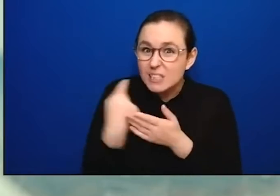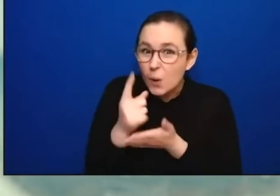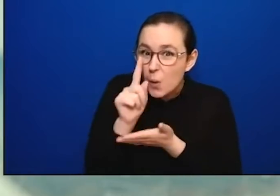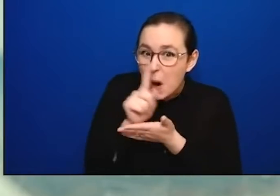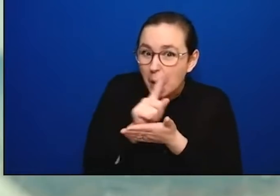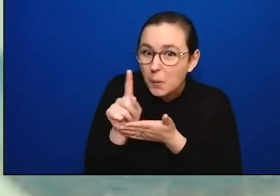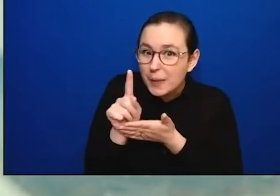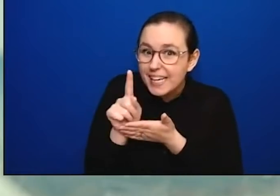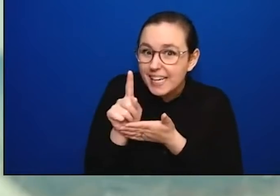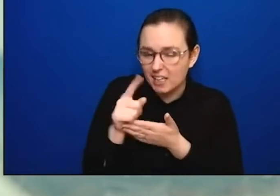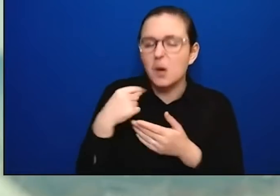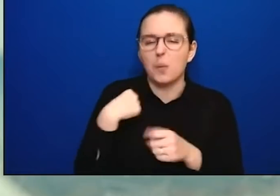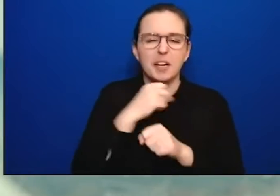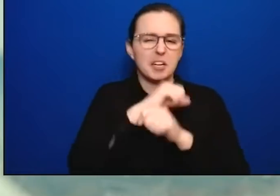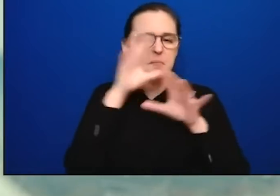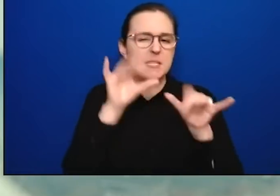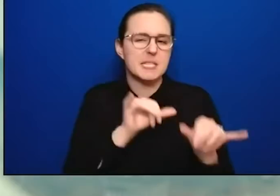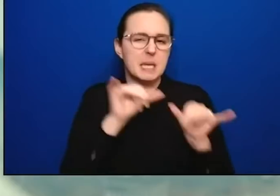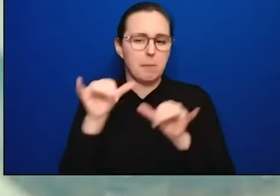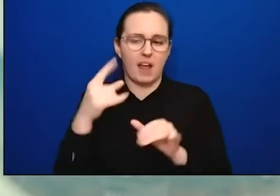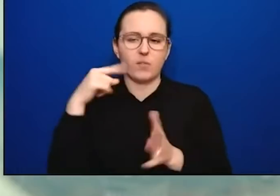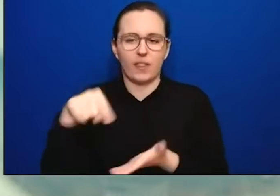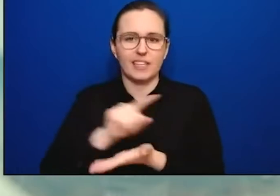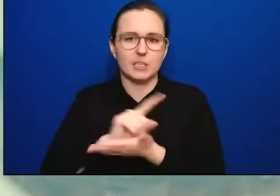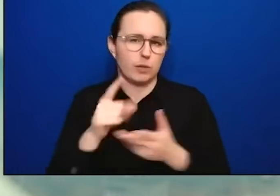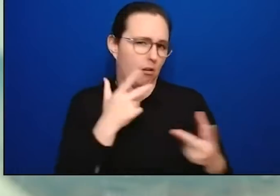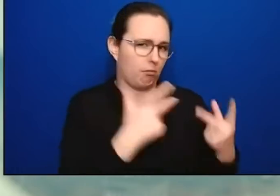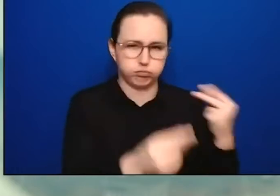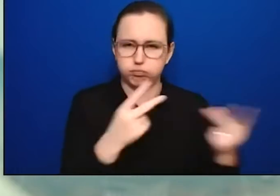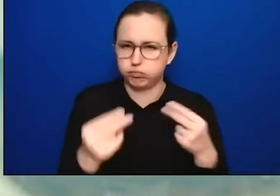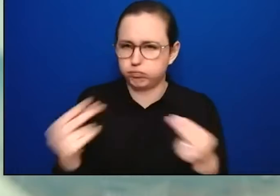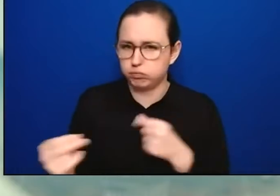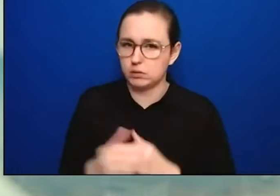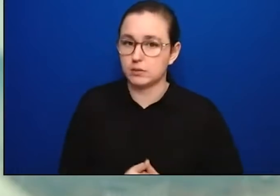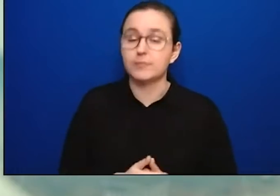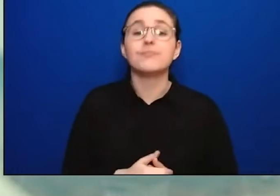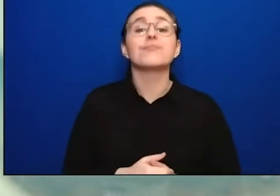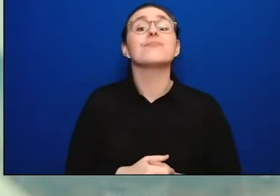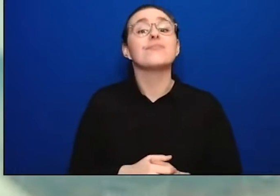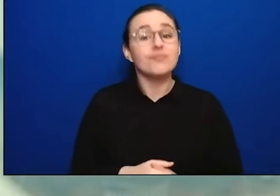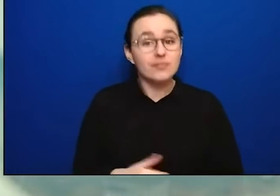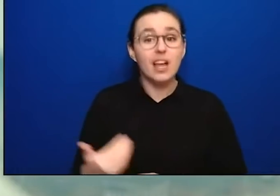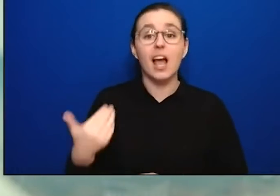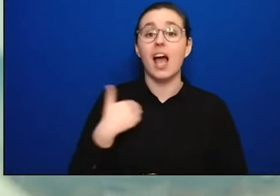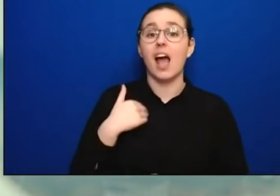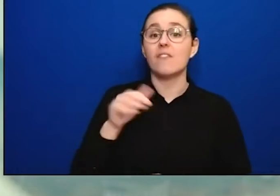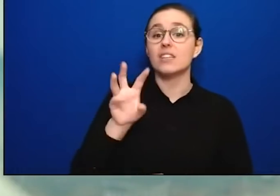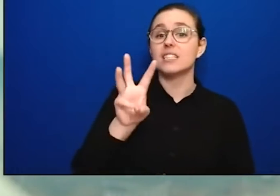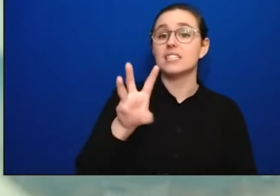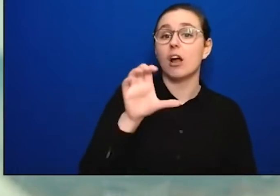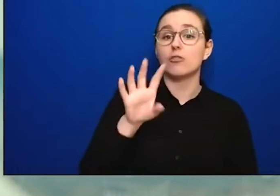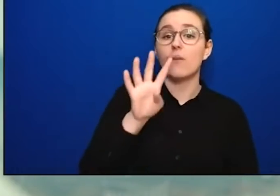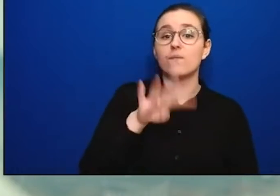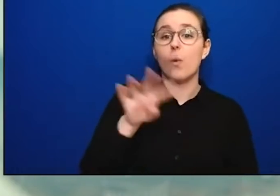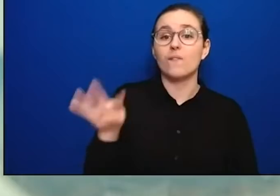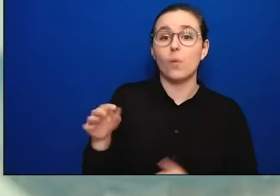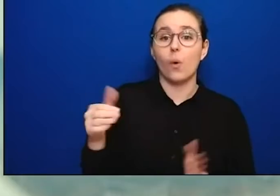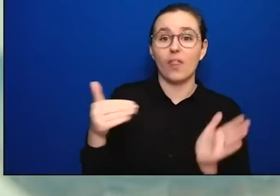boosters in the last week, and we project similar numbers this week. But I want to say this. There